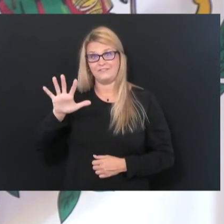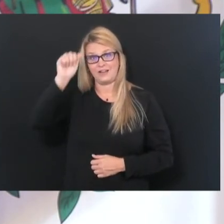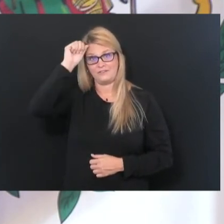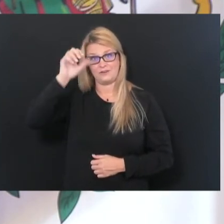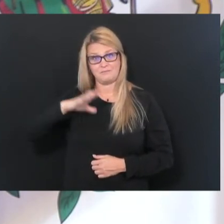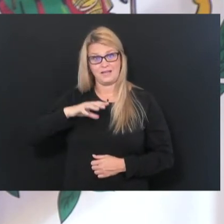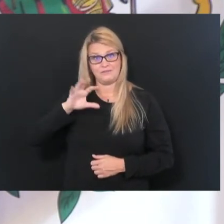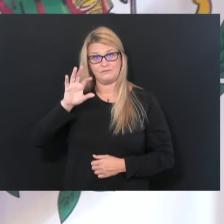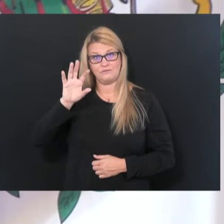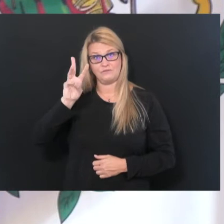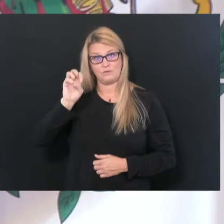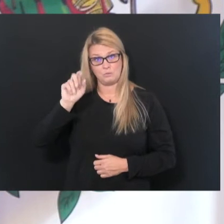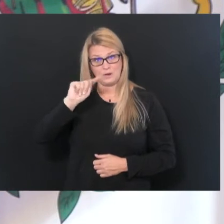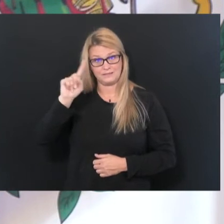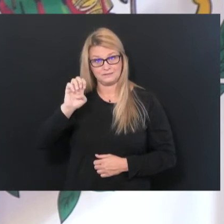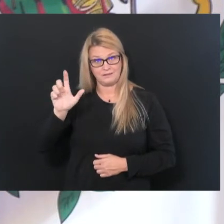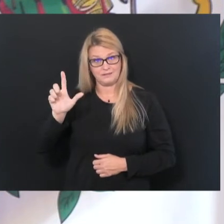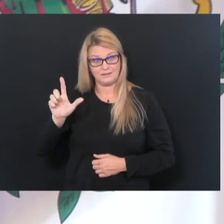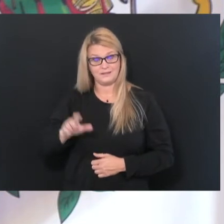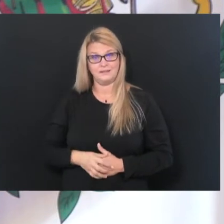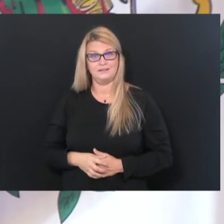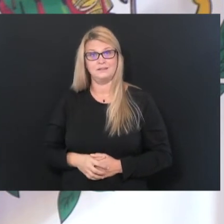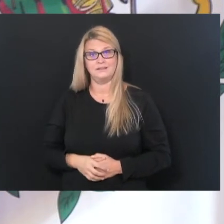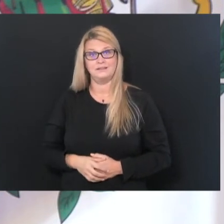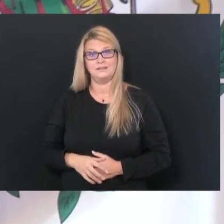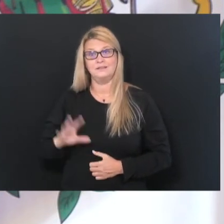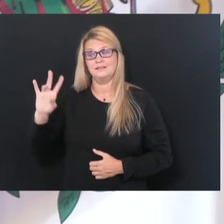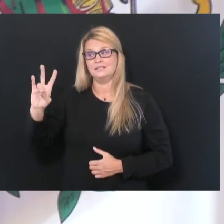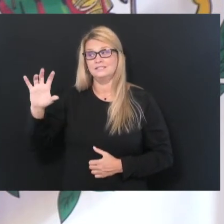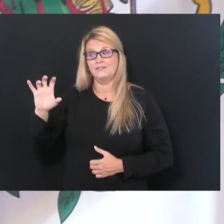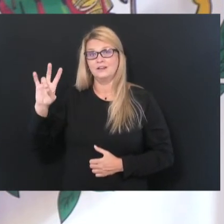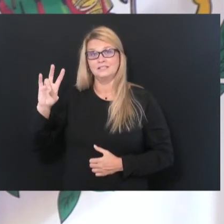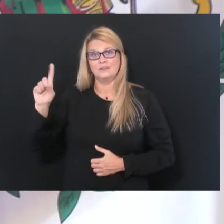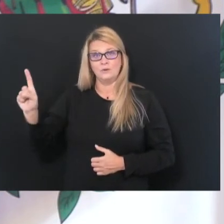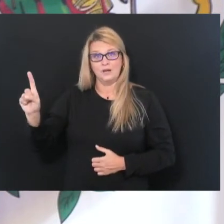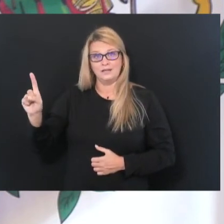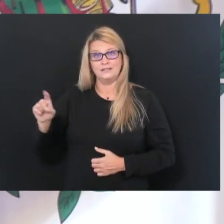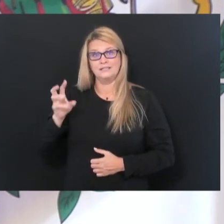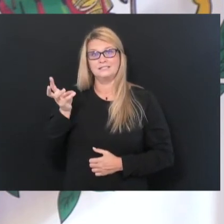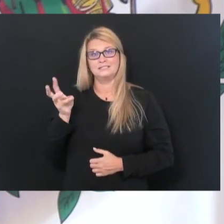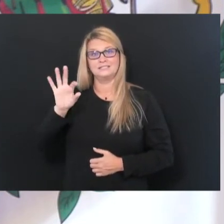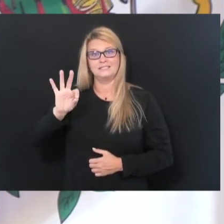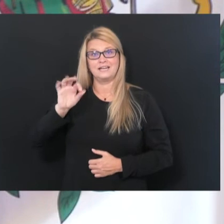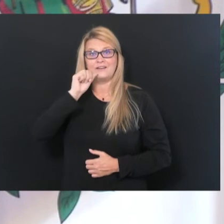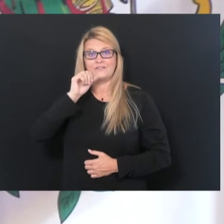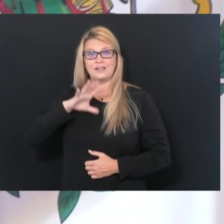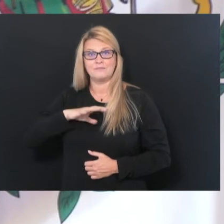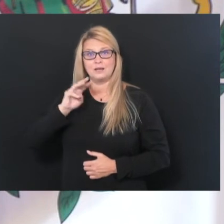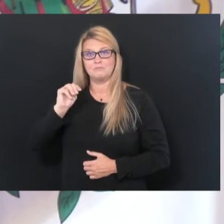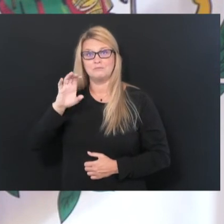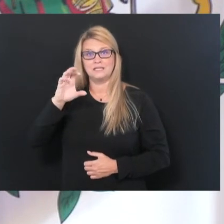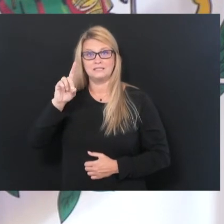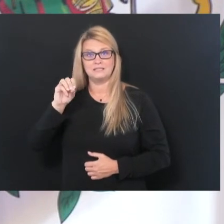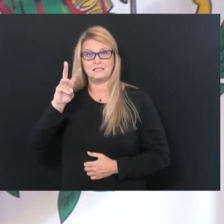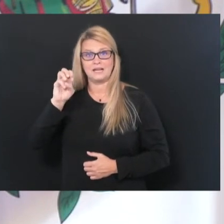Wetzel County. Our 771st death, a 69-year-old female from McDowell